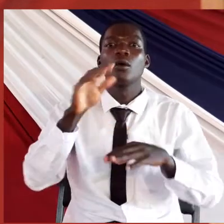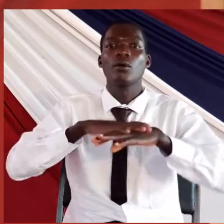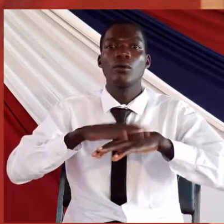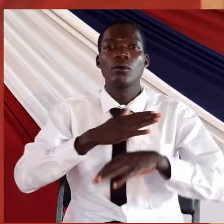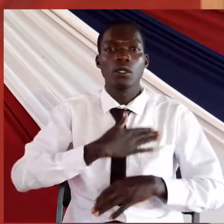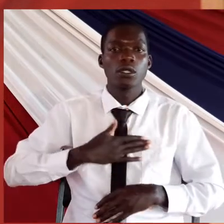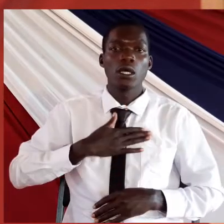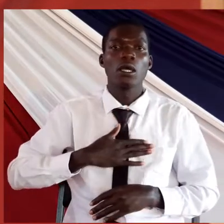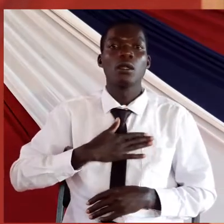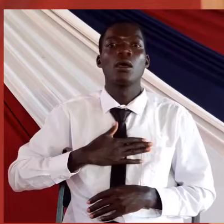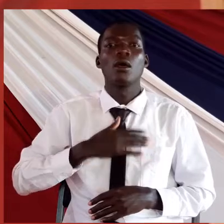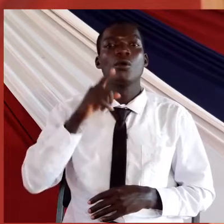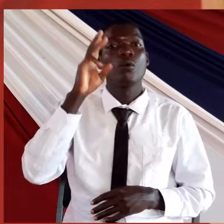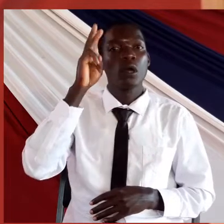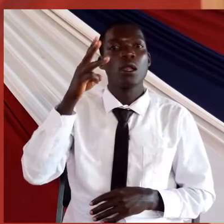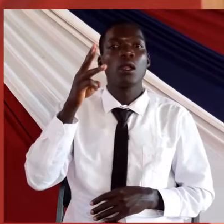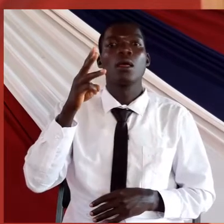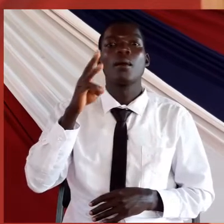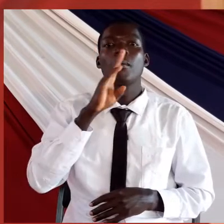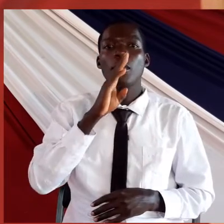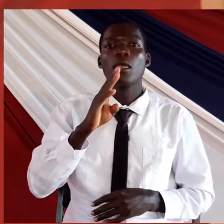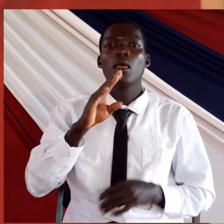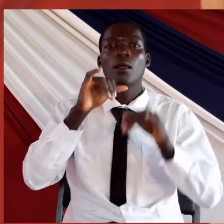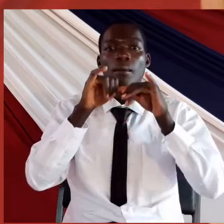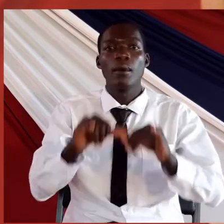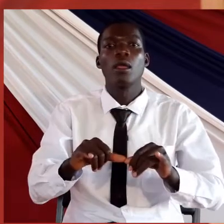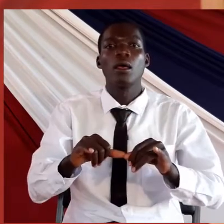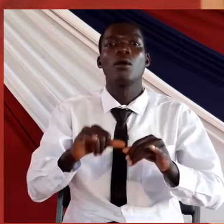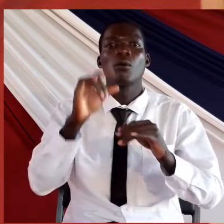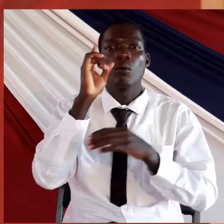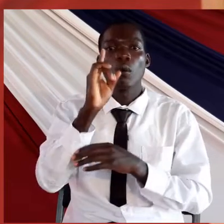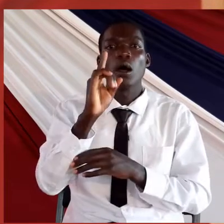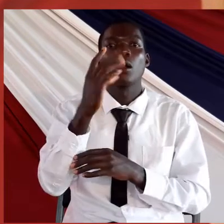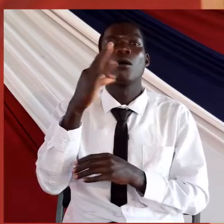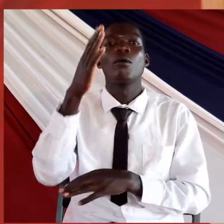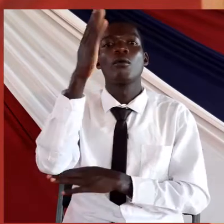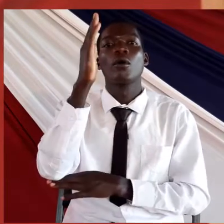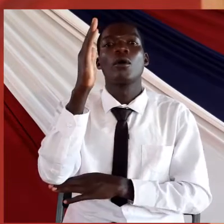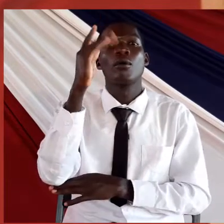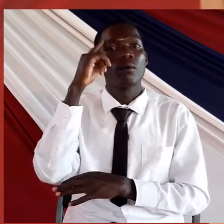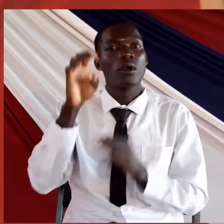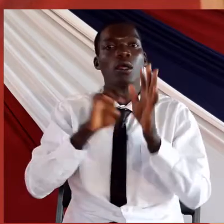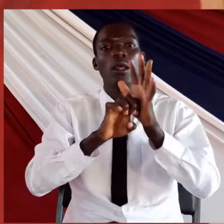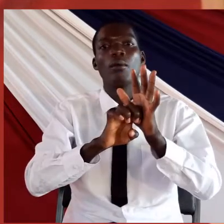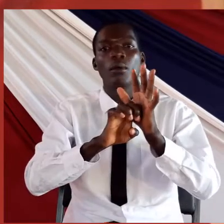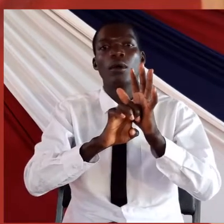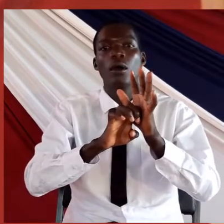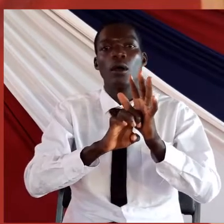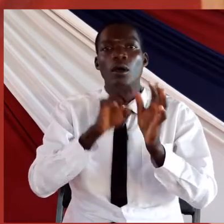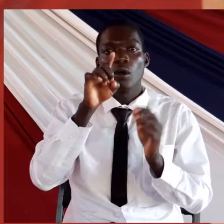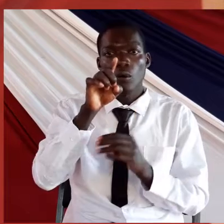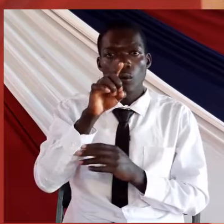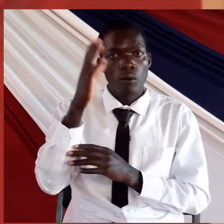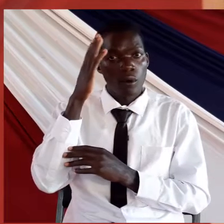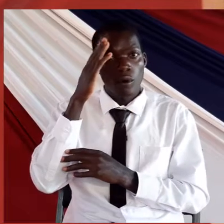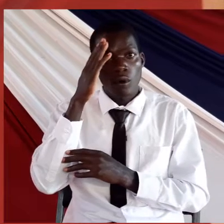mm-hmm, you will be amazed in the wonders of God. Yes. For example, a